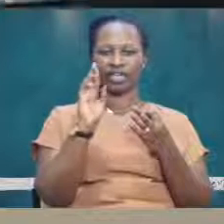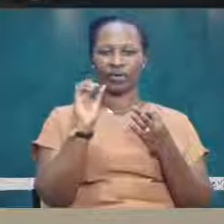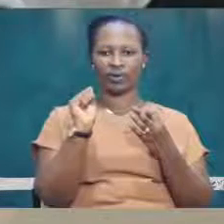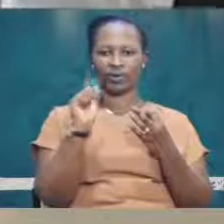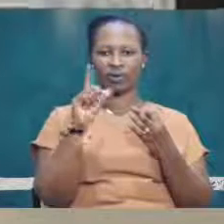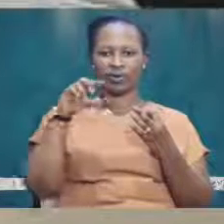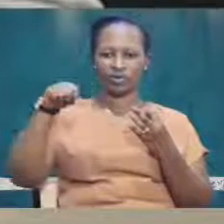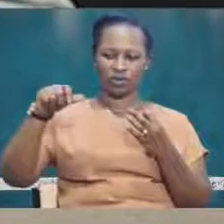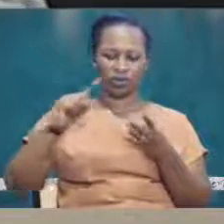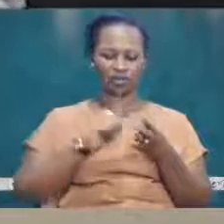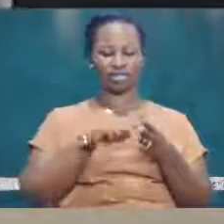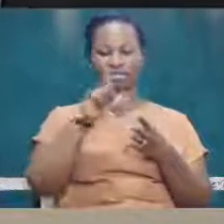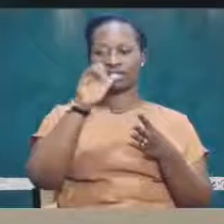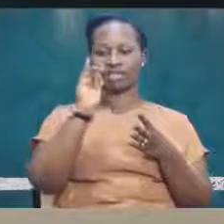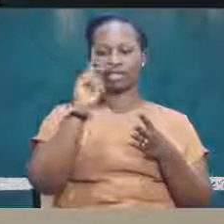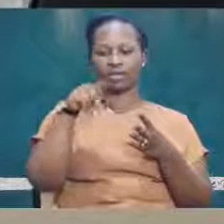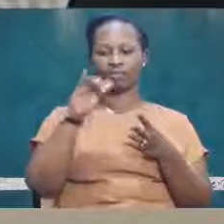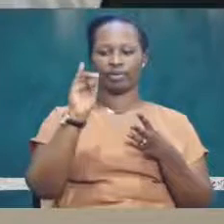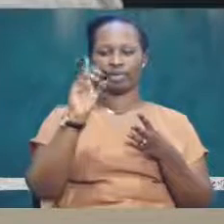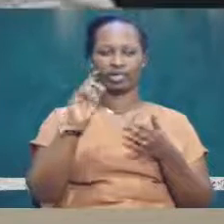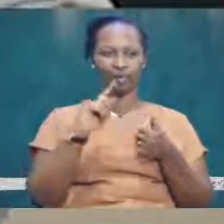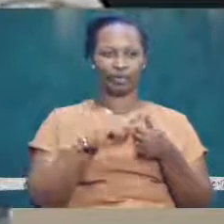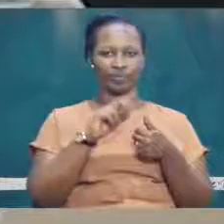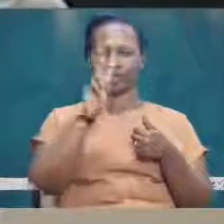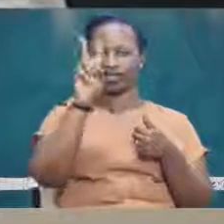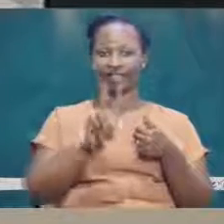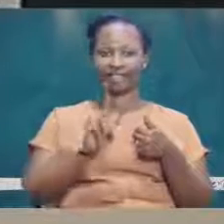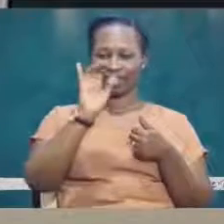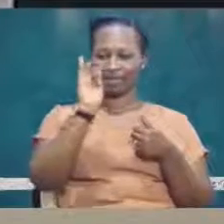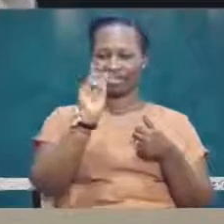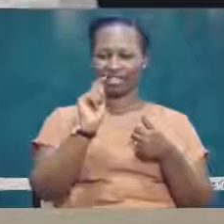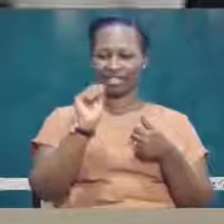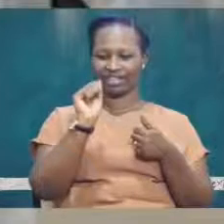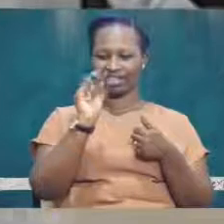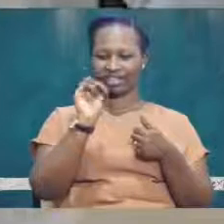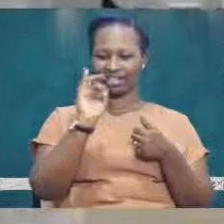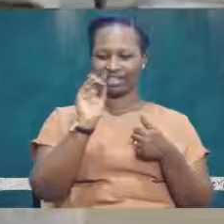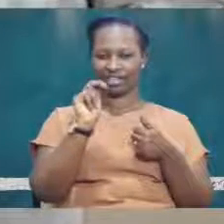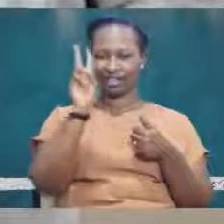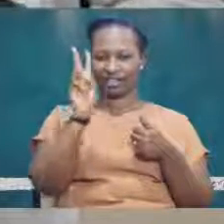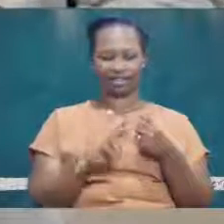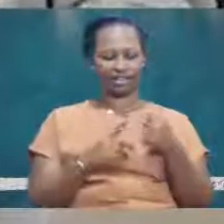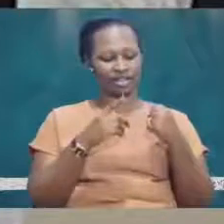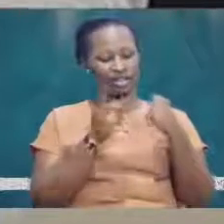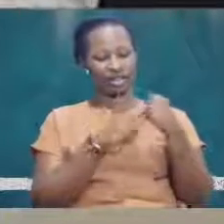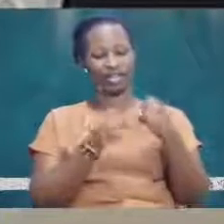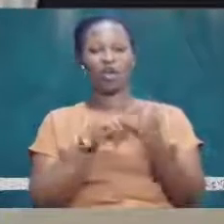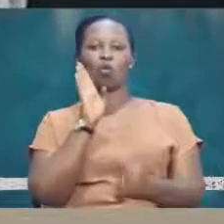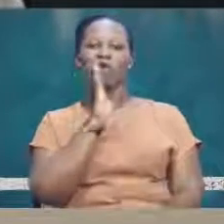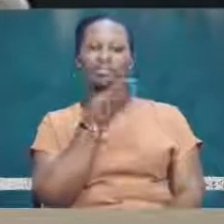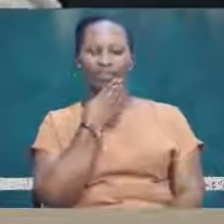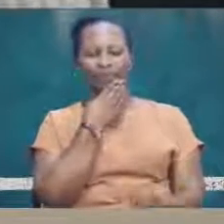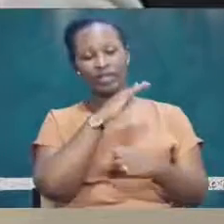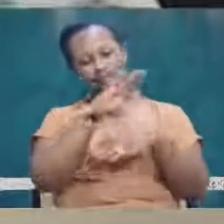have lipids, we have vitamins, we also have water. Those